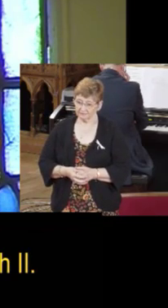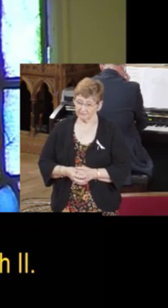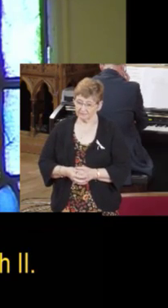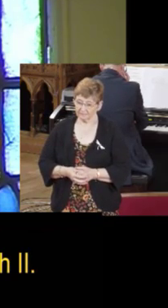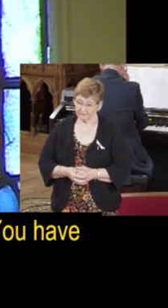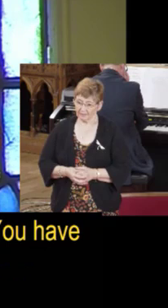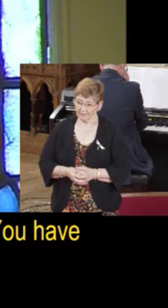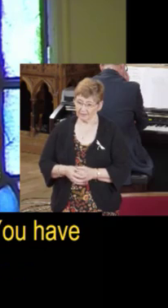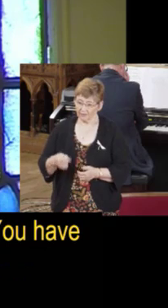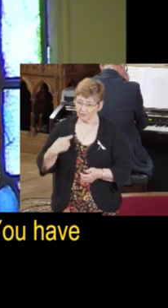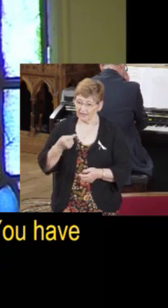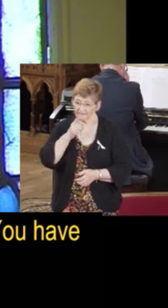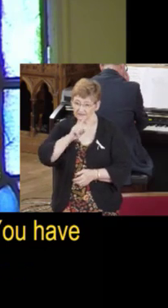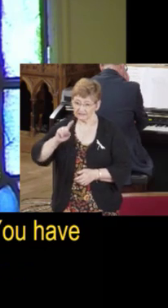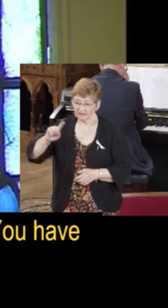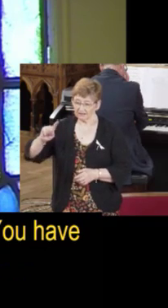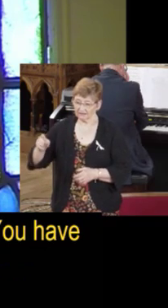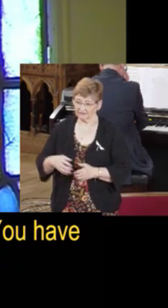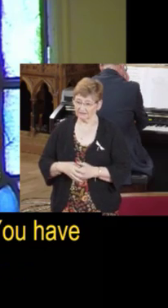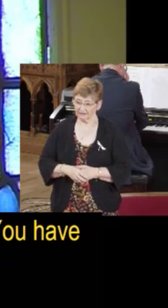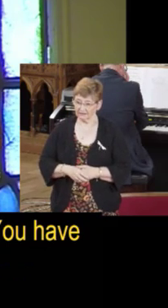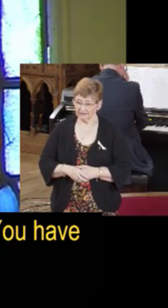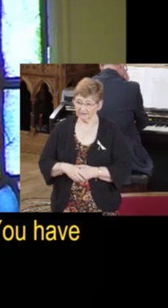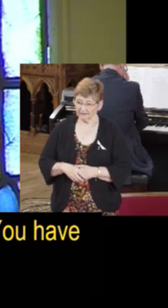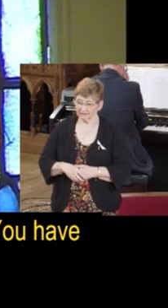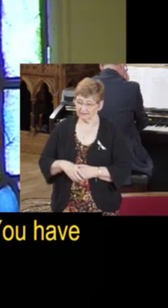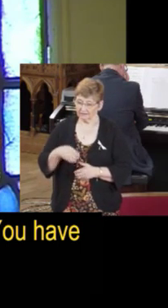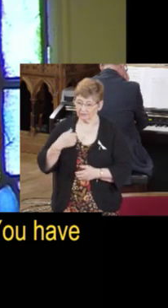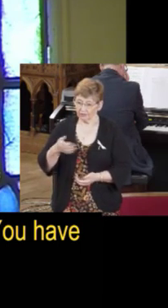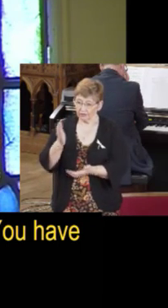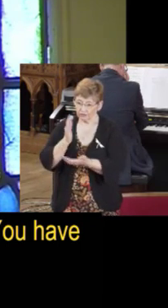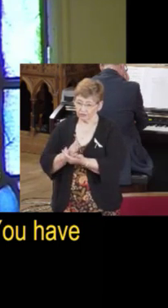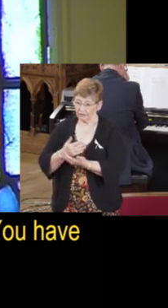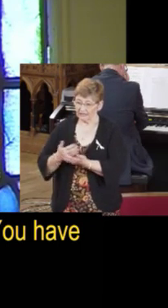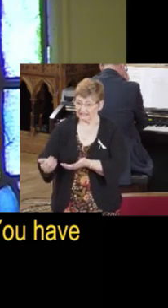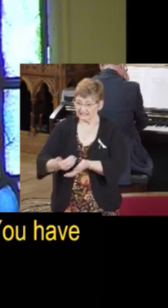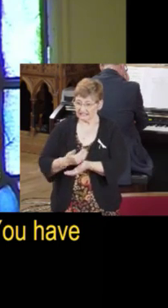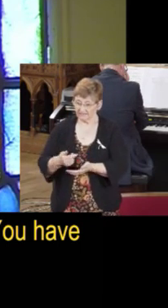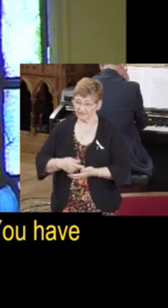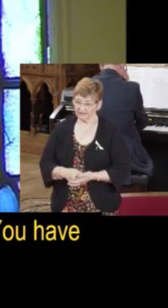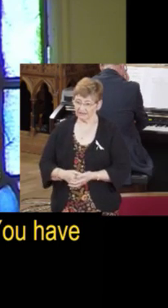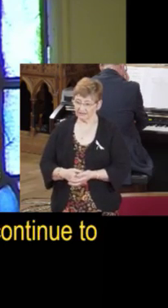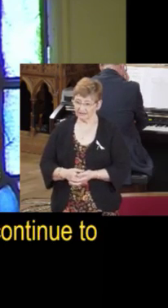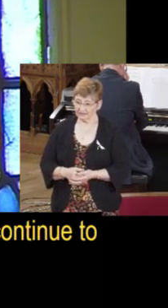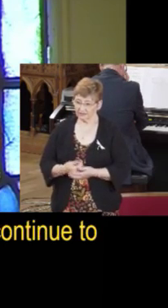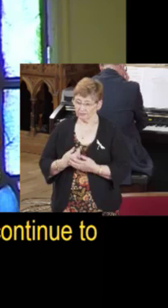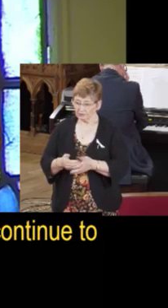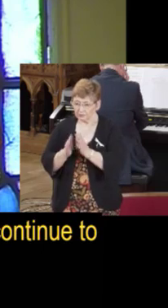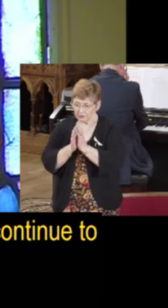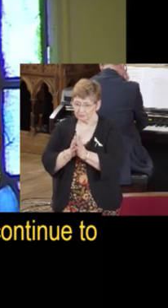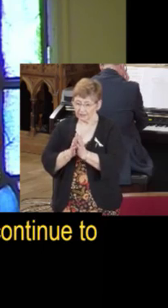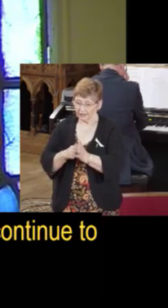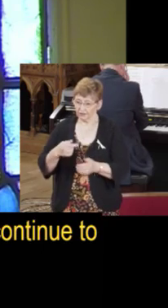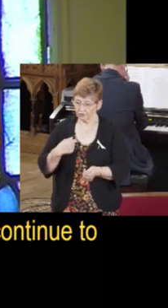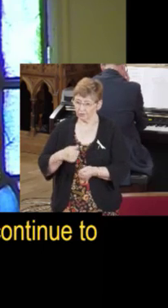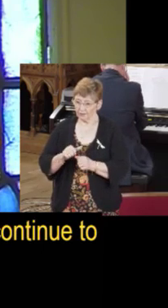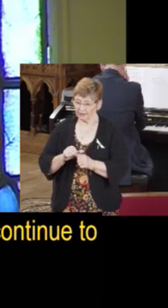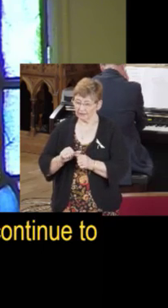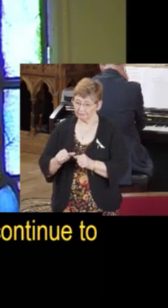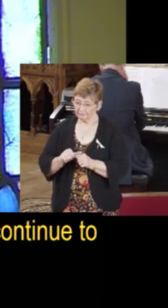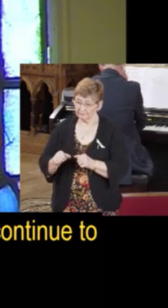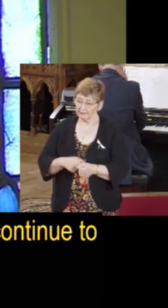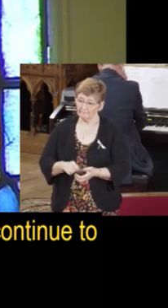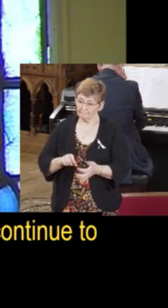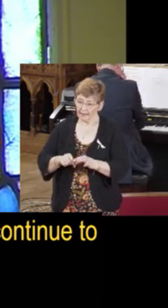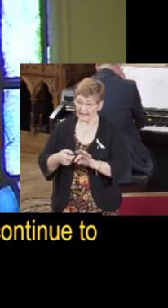As we have sung many times, you have truly saved her. But we pray that you will also continue to bless